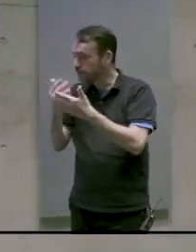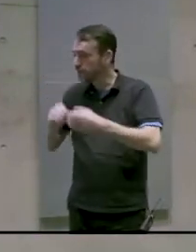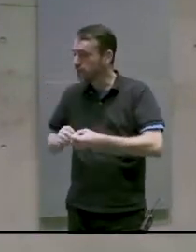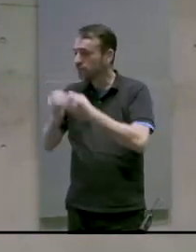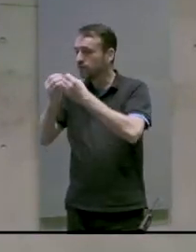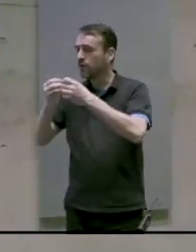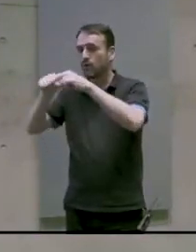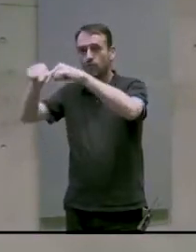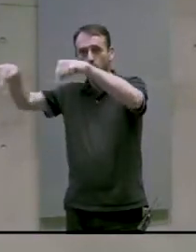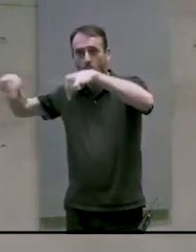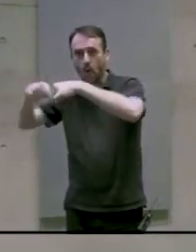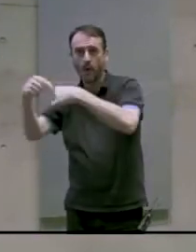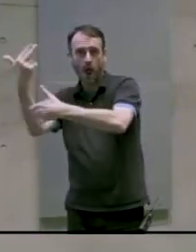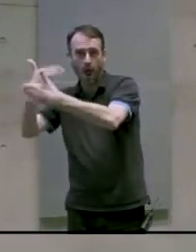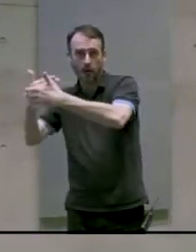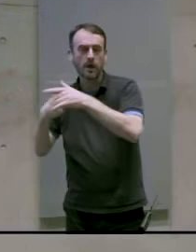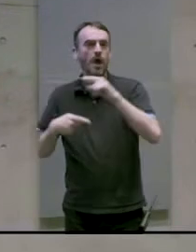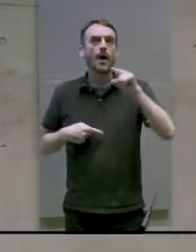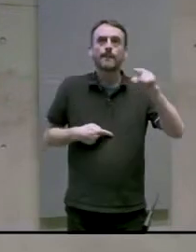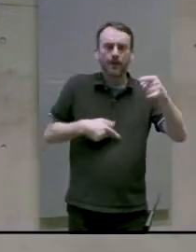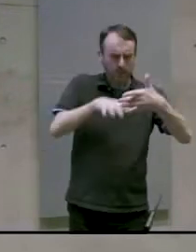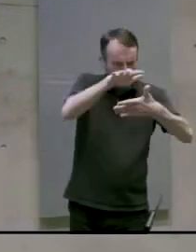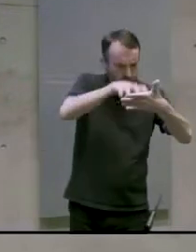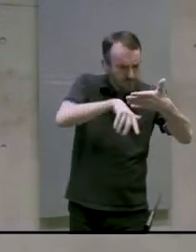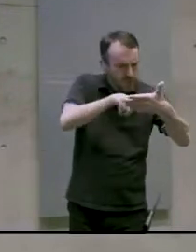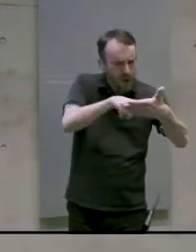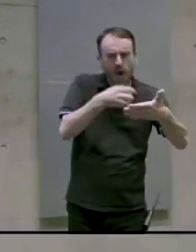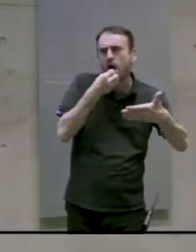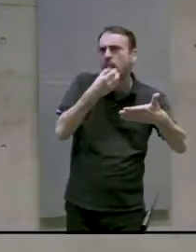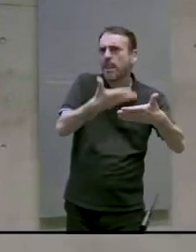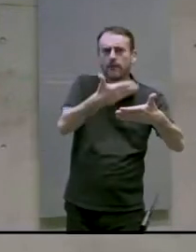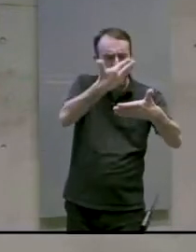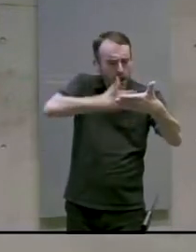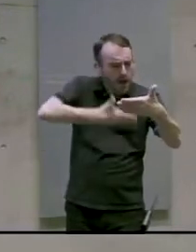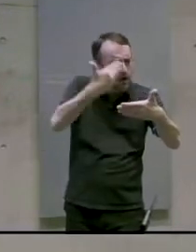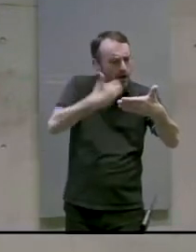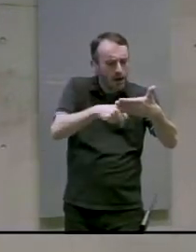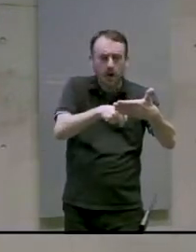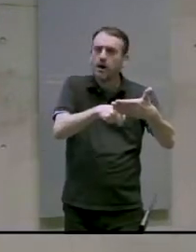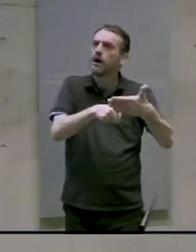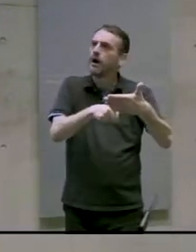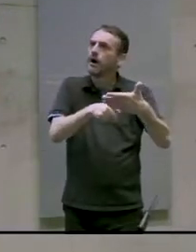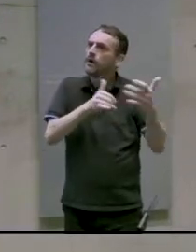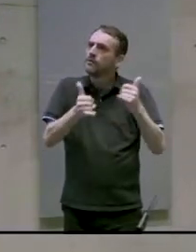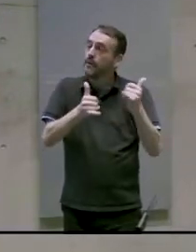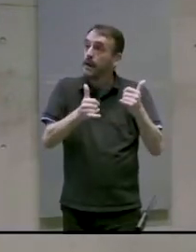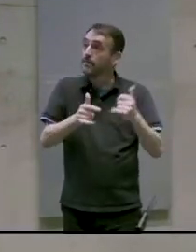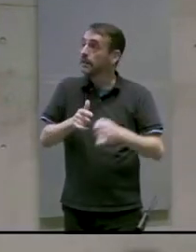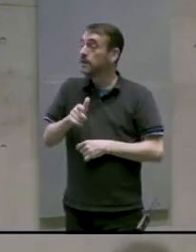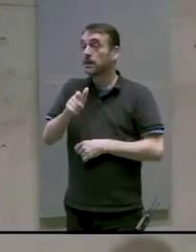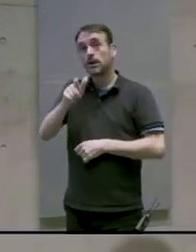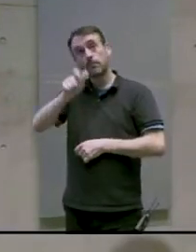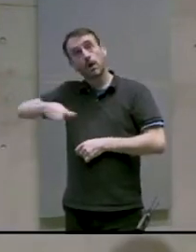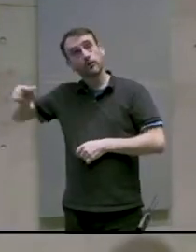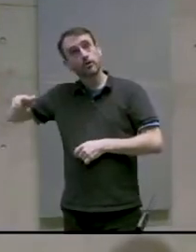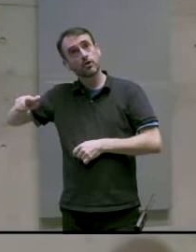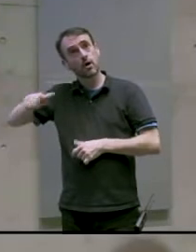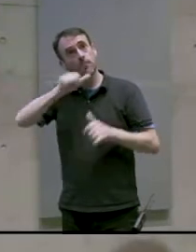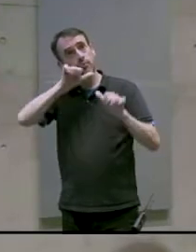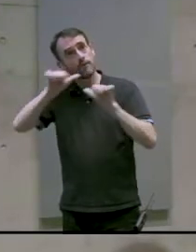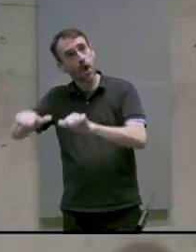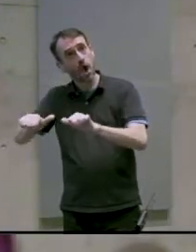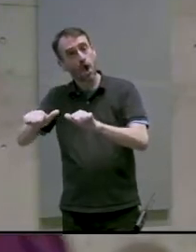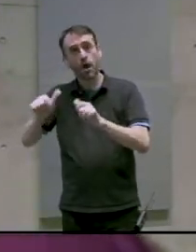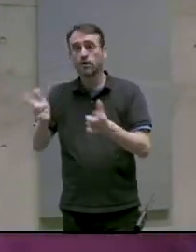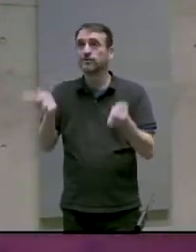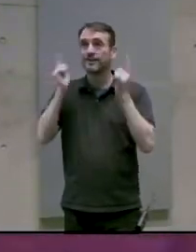They're very descriptive. And yeah, maybe people want to play it like that. So you could actually play it as